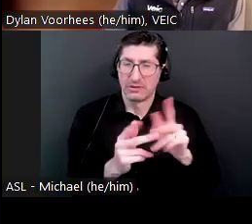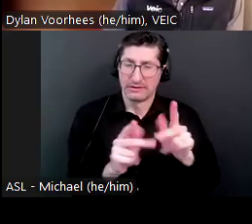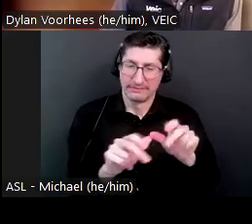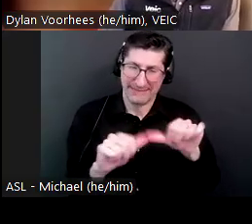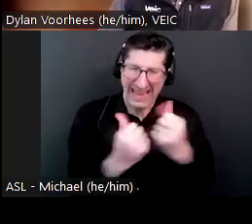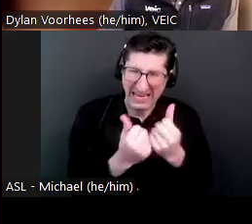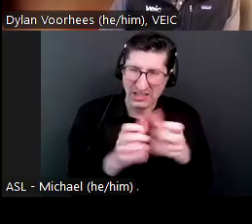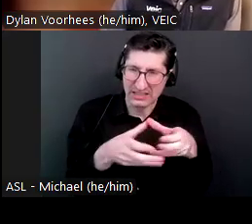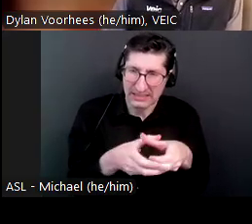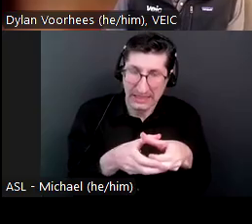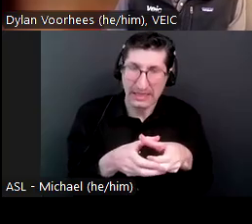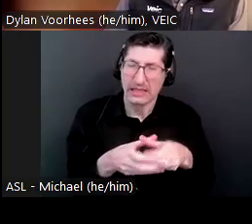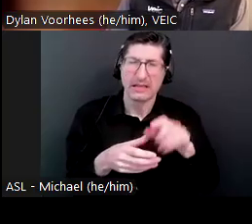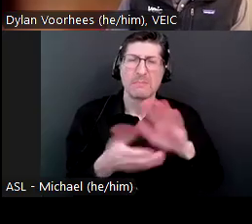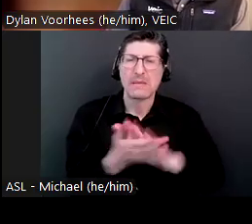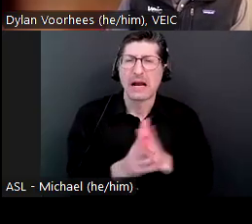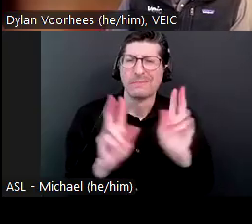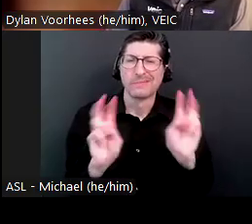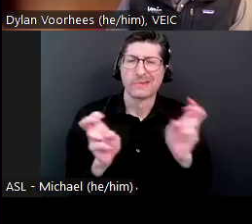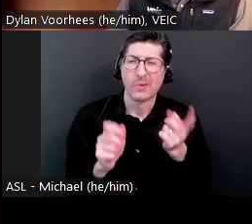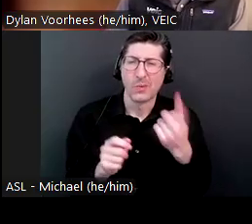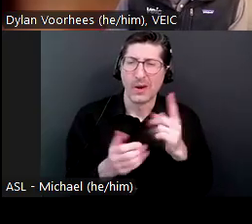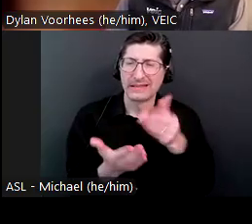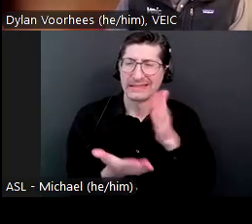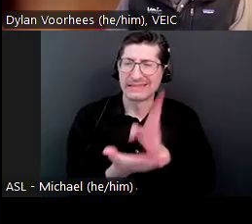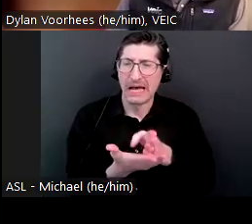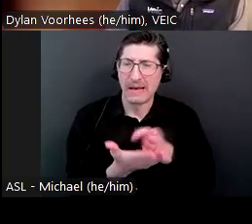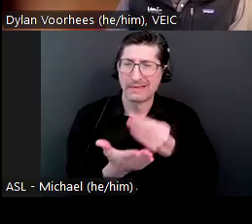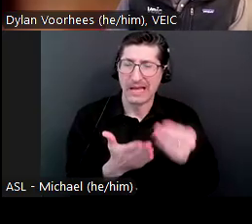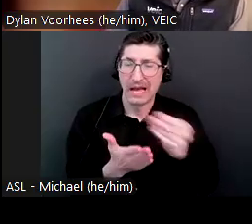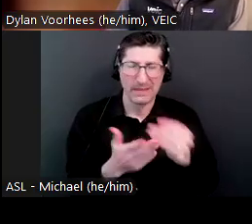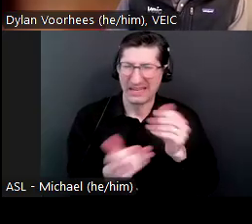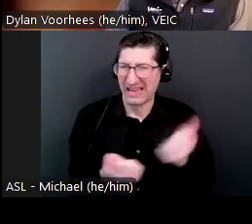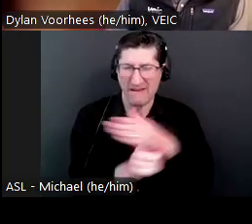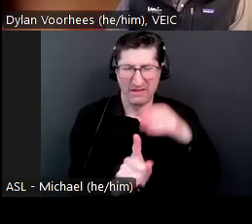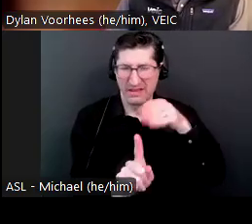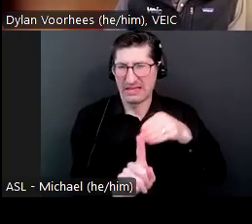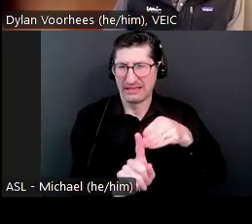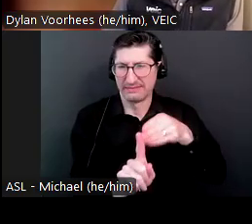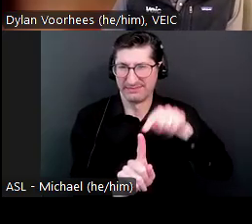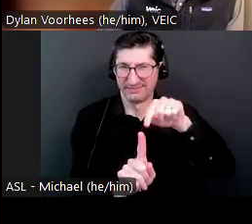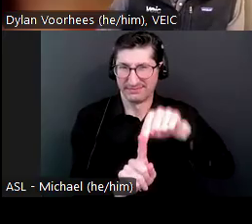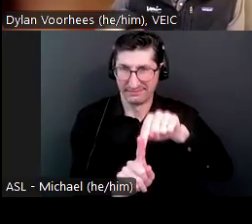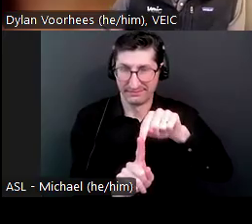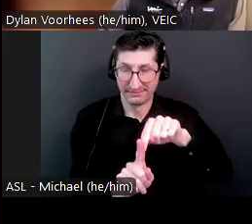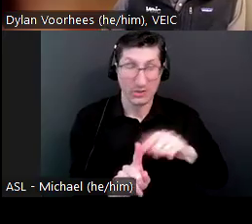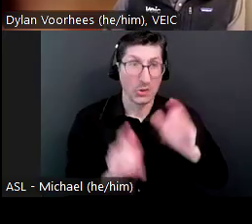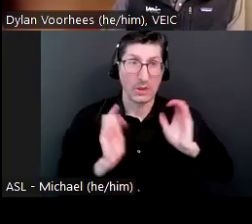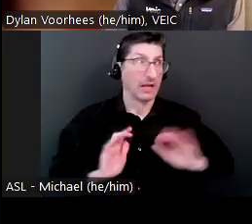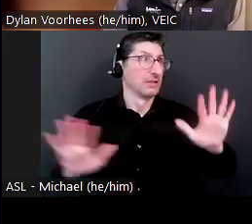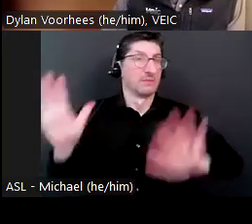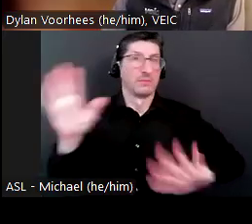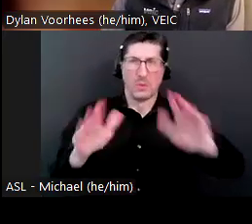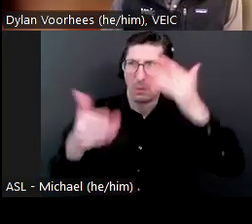a one-stop shopping customer experience that consolidates the customer-facing aspects of most of